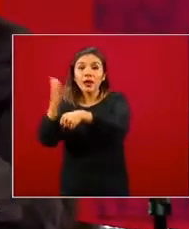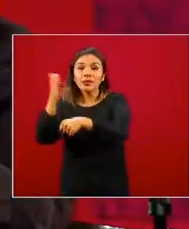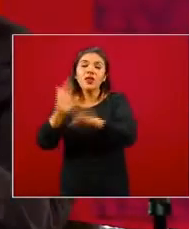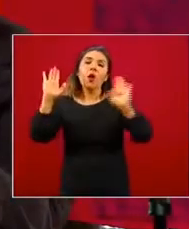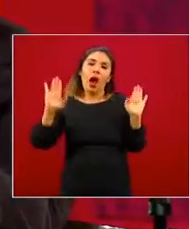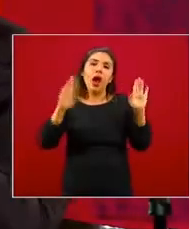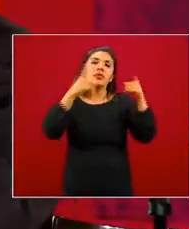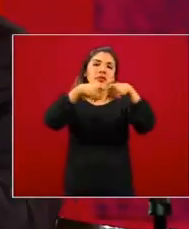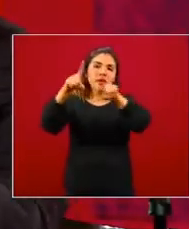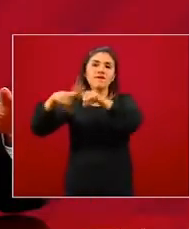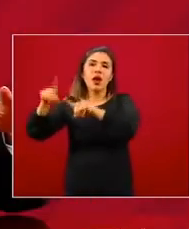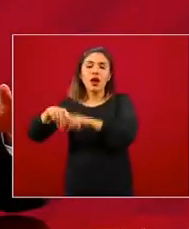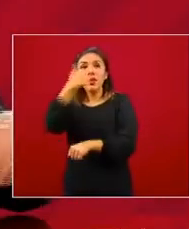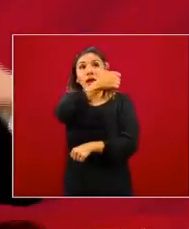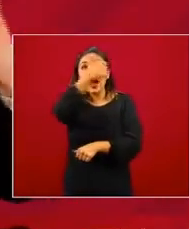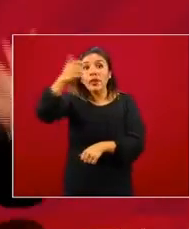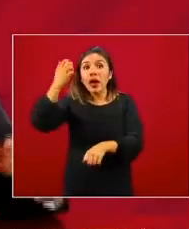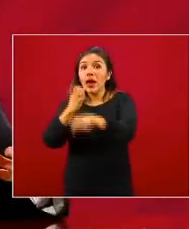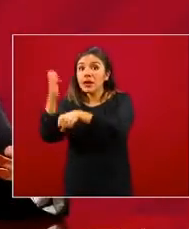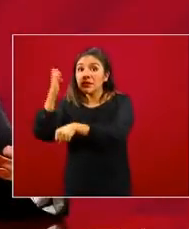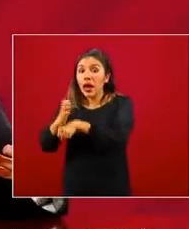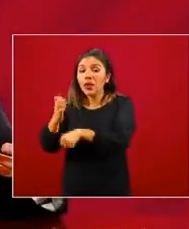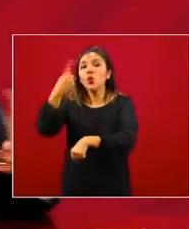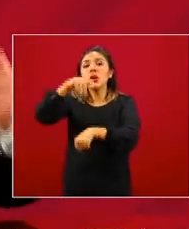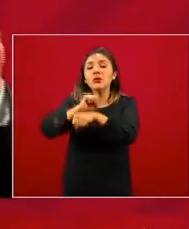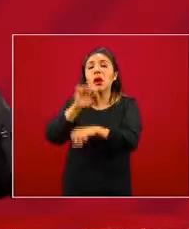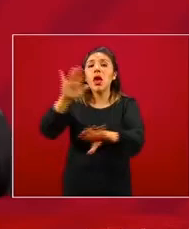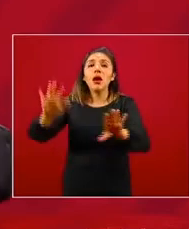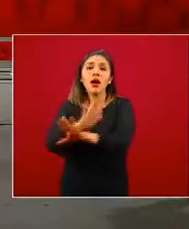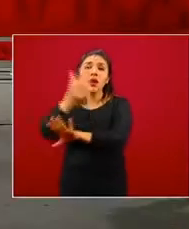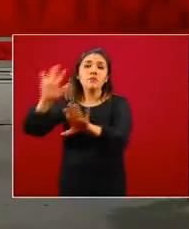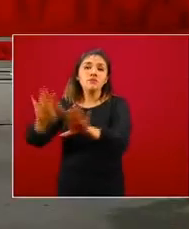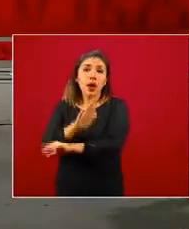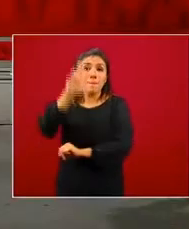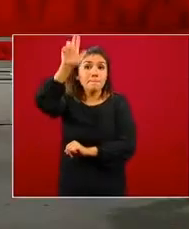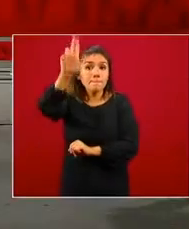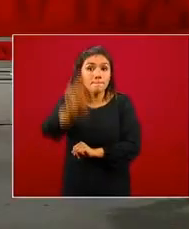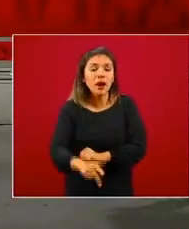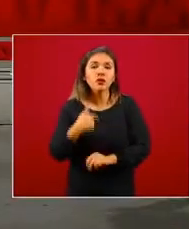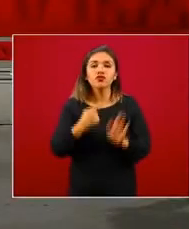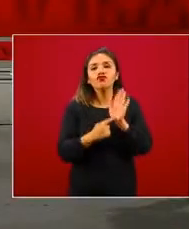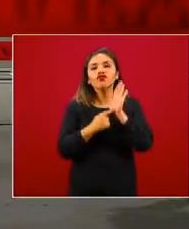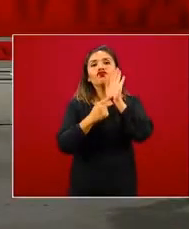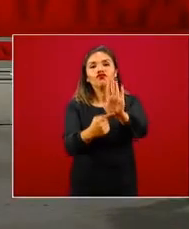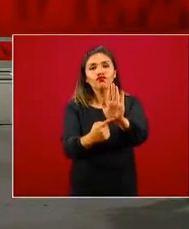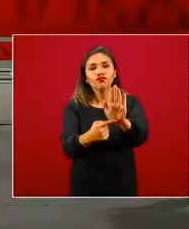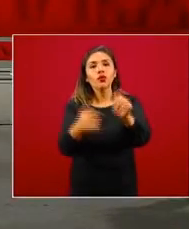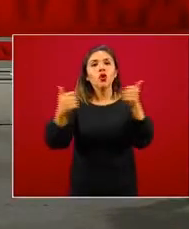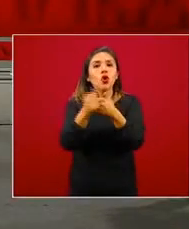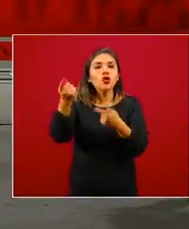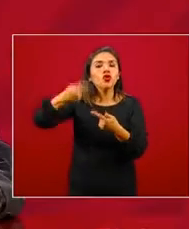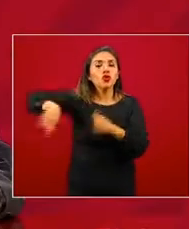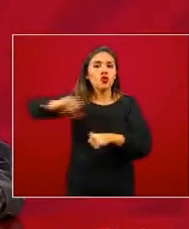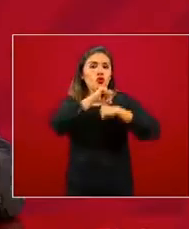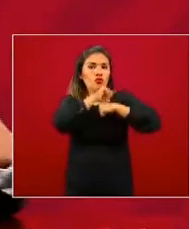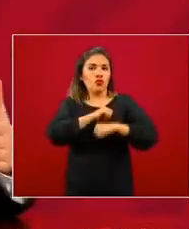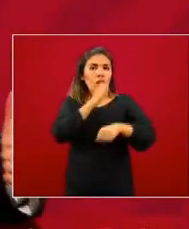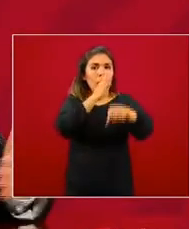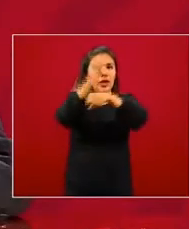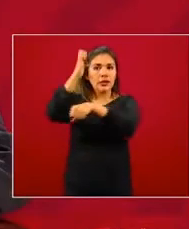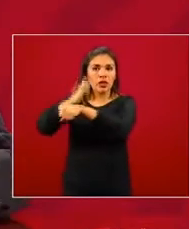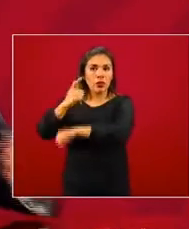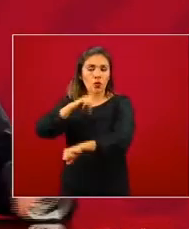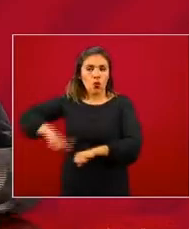what risk qualification is for each state, and we're going to do this each week for each state. And we're going to have a different color